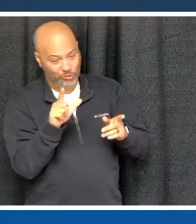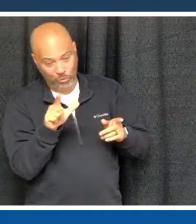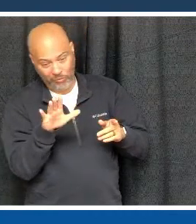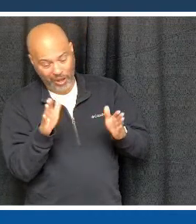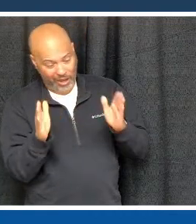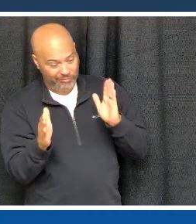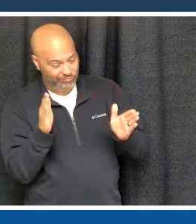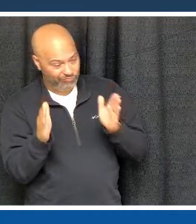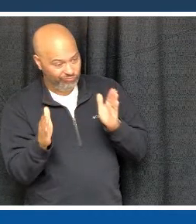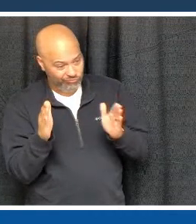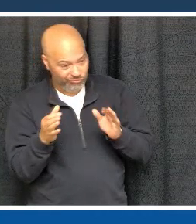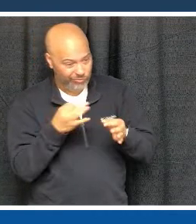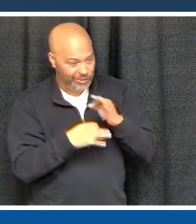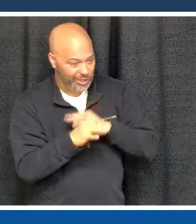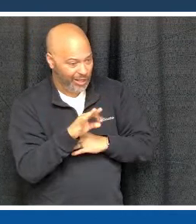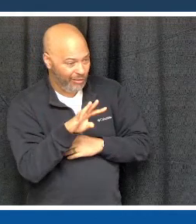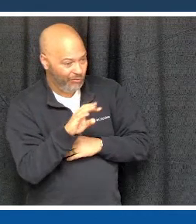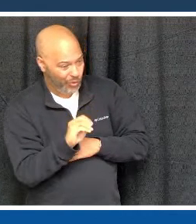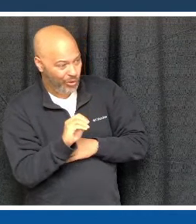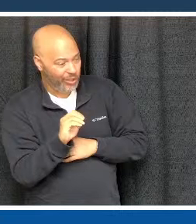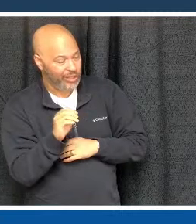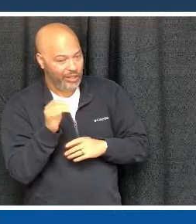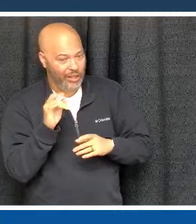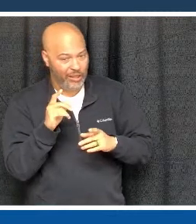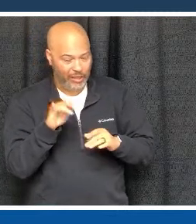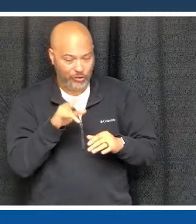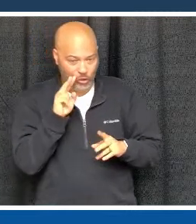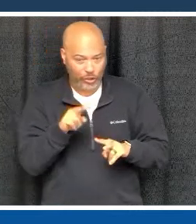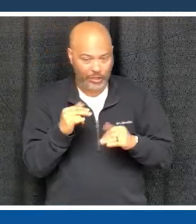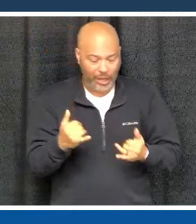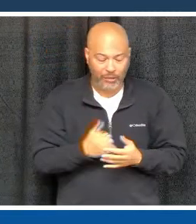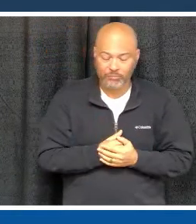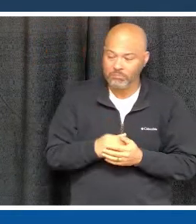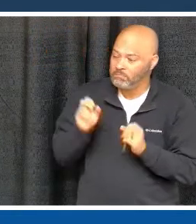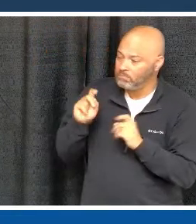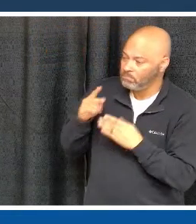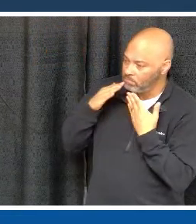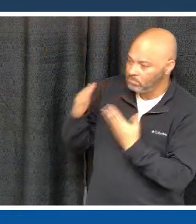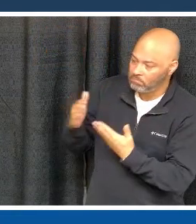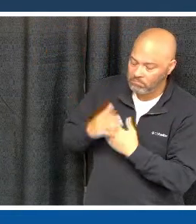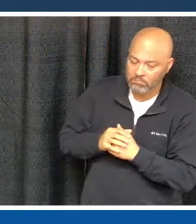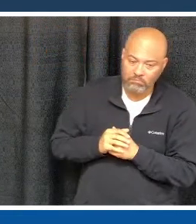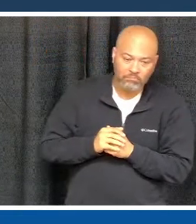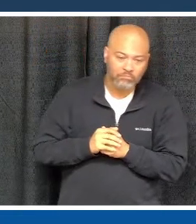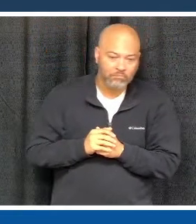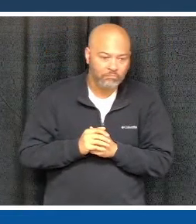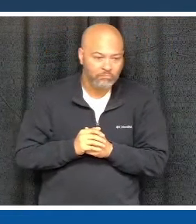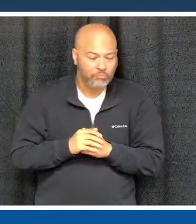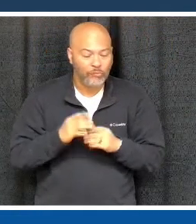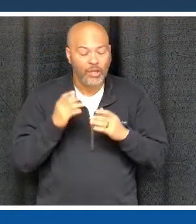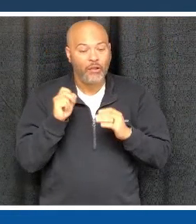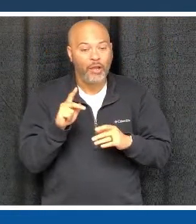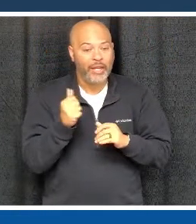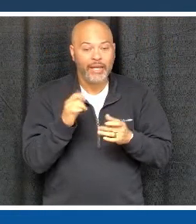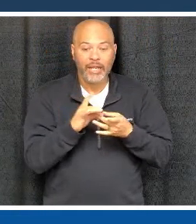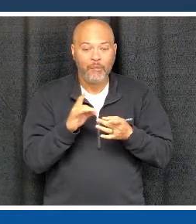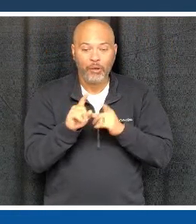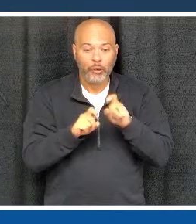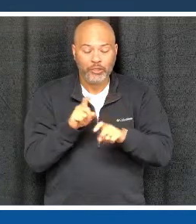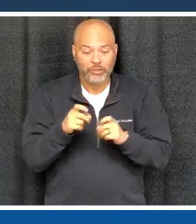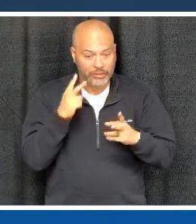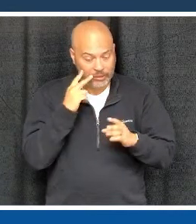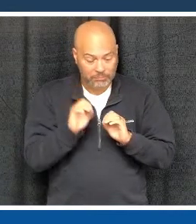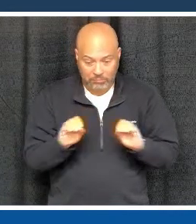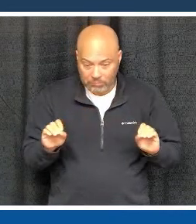Okay, instead of the 40 or so that they're looking at now. okay, thank you, sir. Thank you. Any other comment or question?